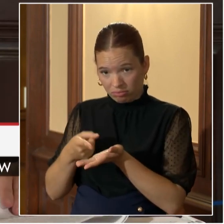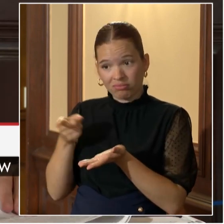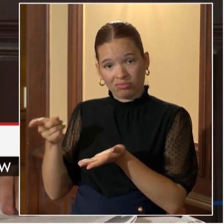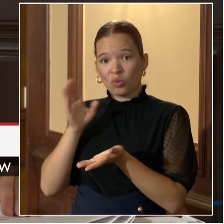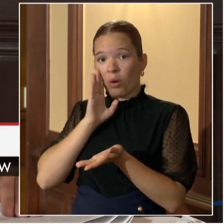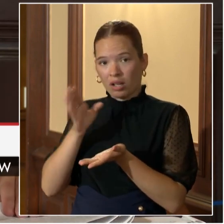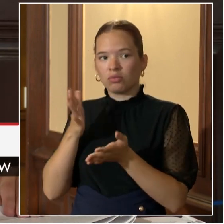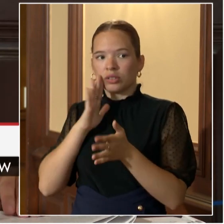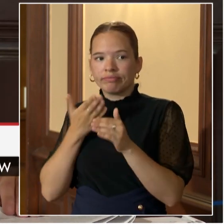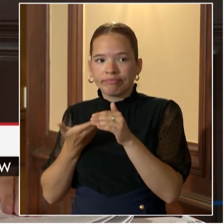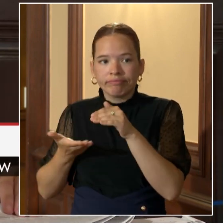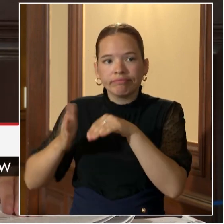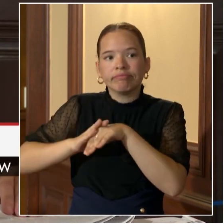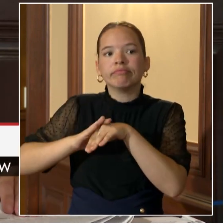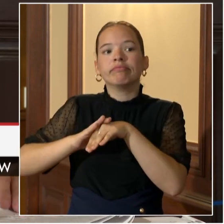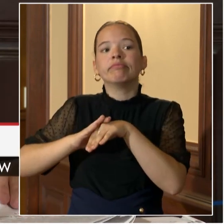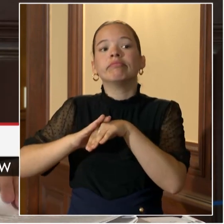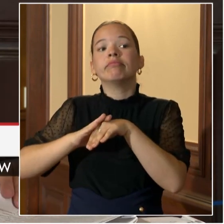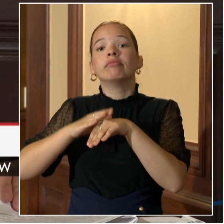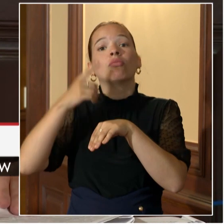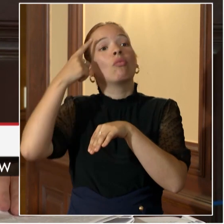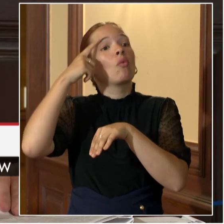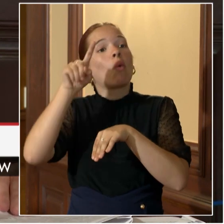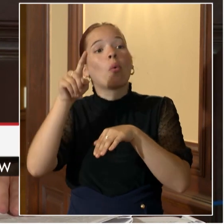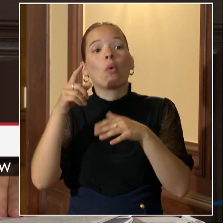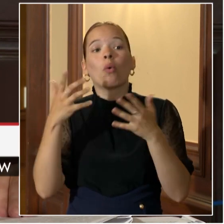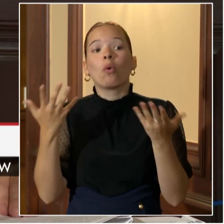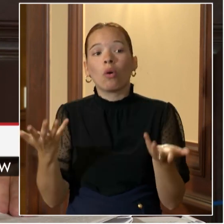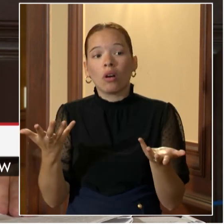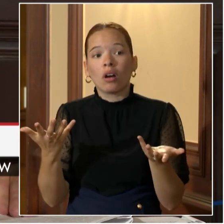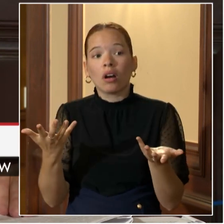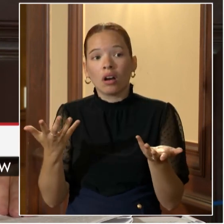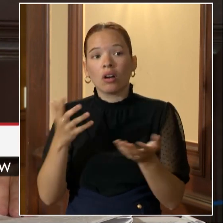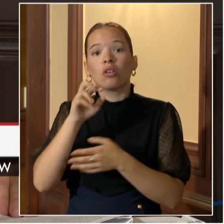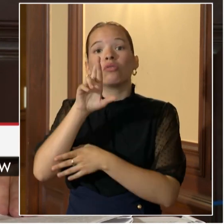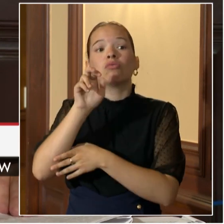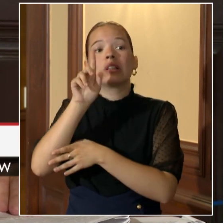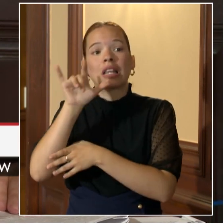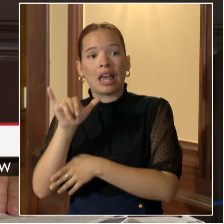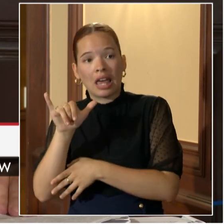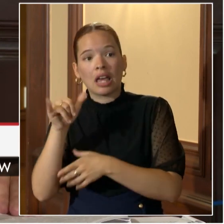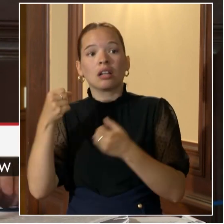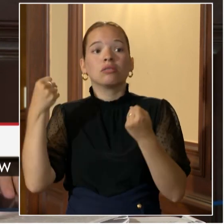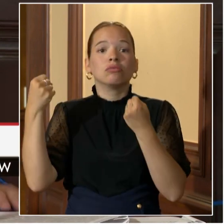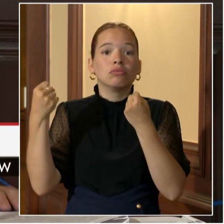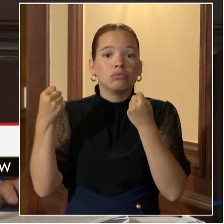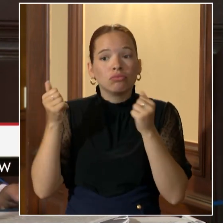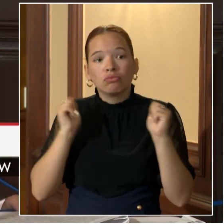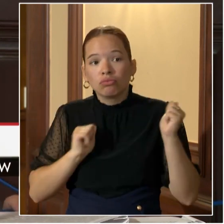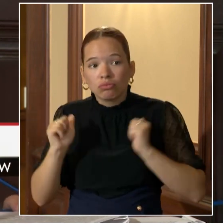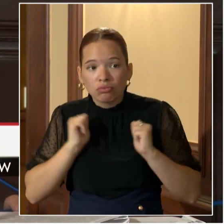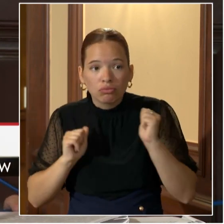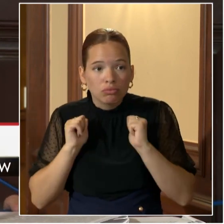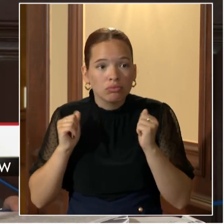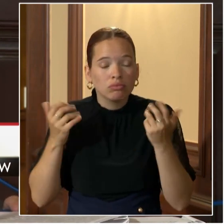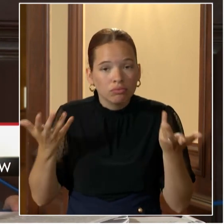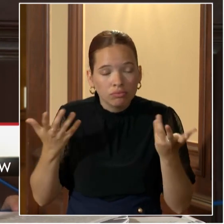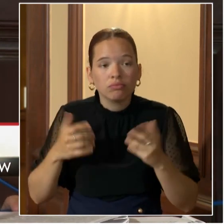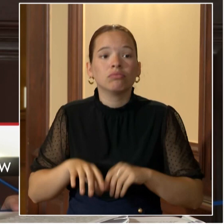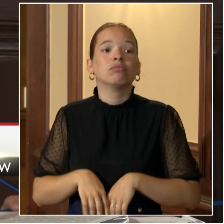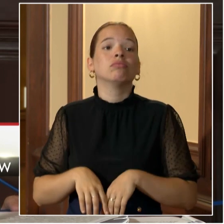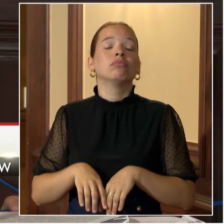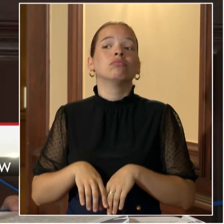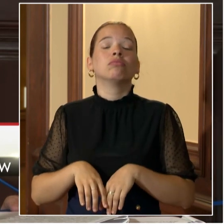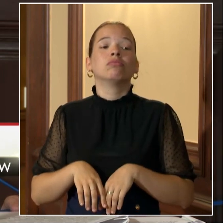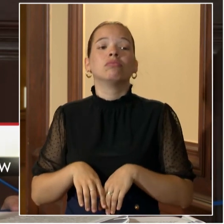show. I suspect he will be able to explain better its relationship to D.C. statehood. Additional line items